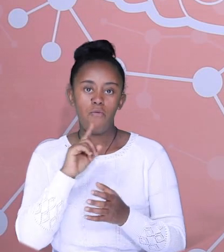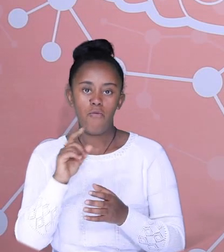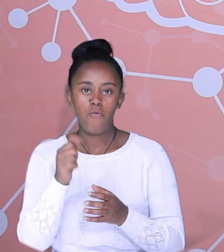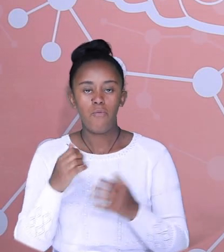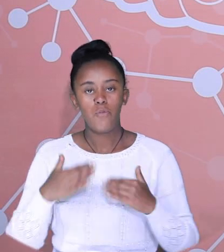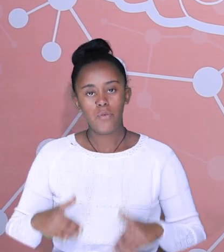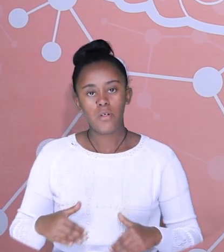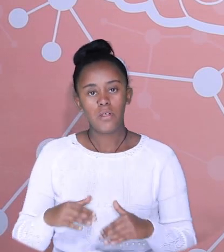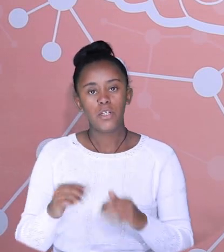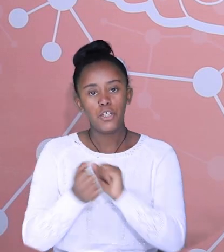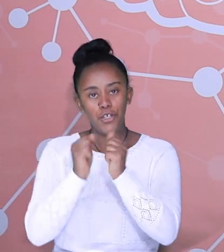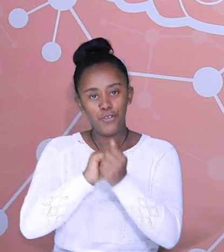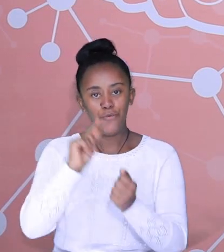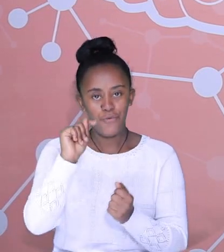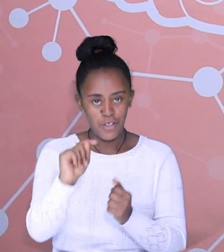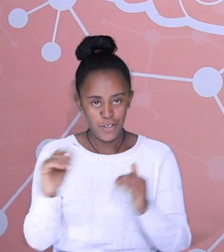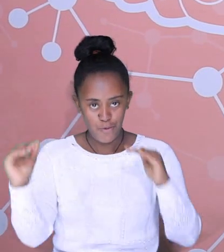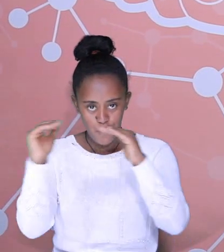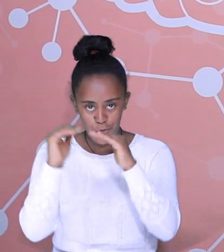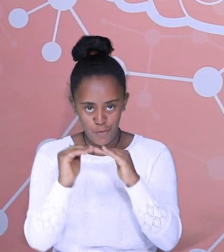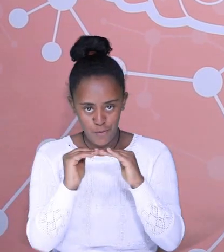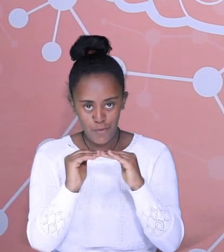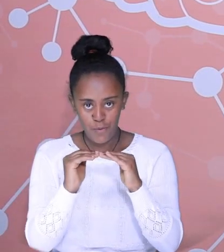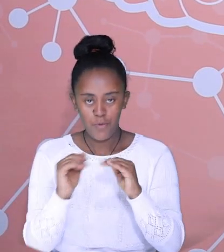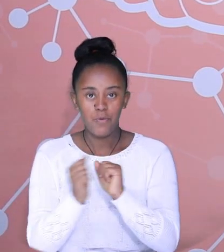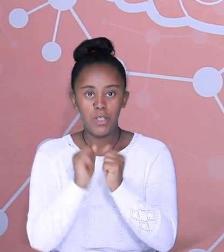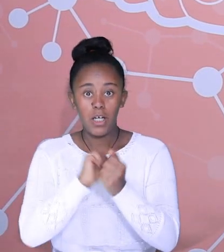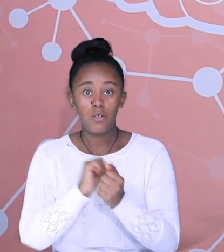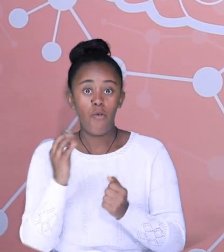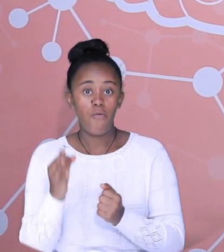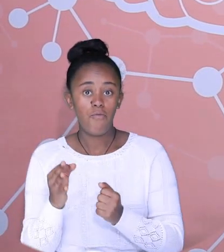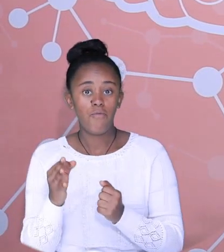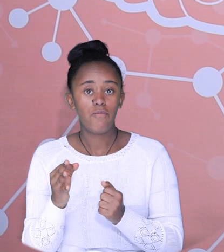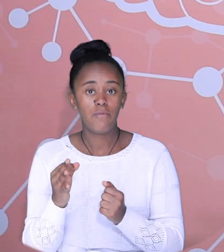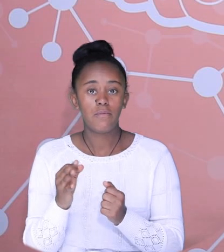Change of T is equal to change of